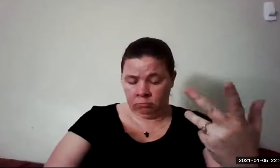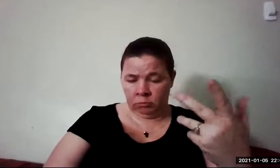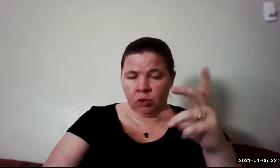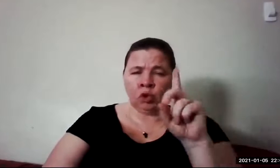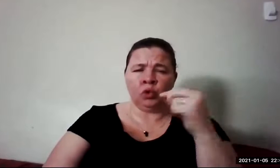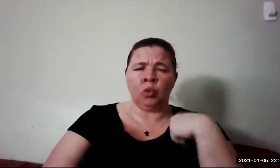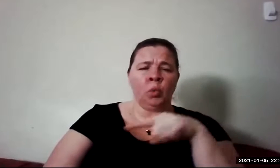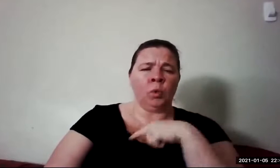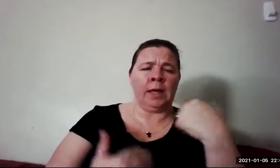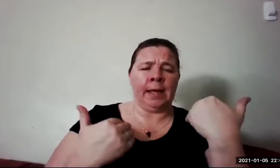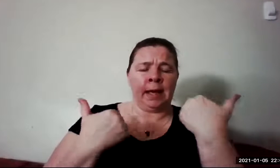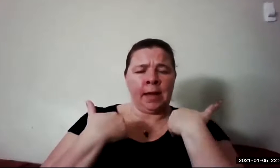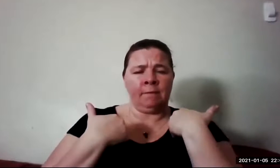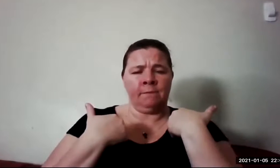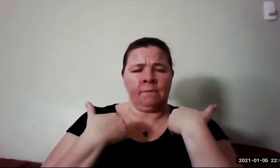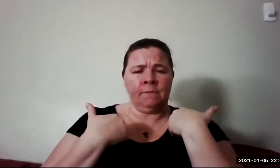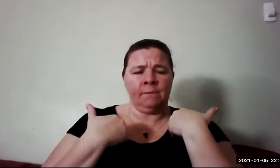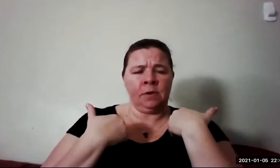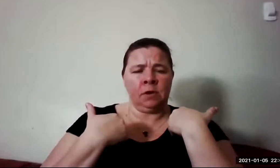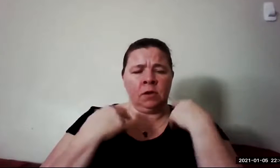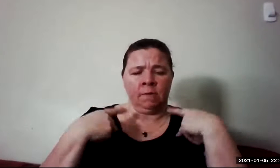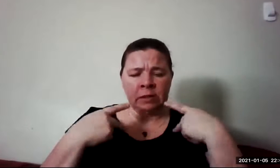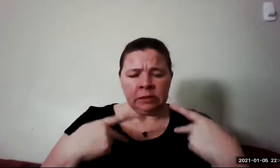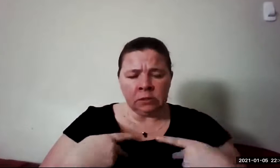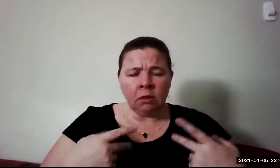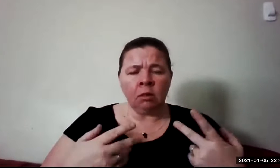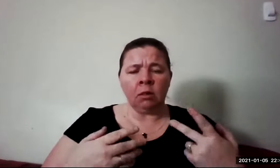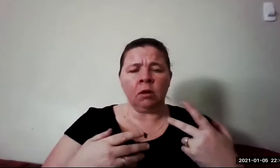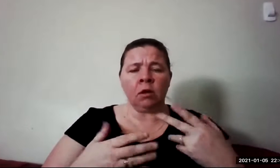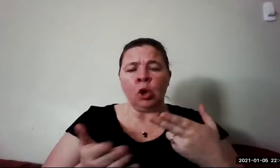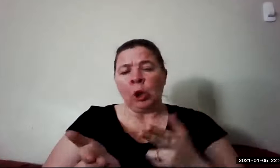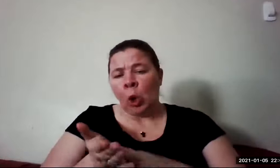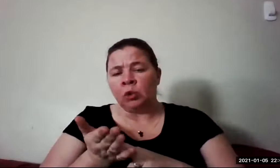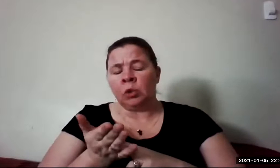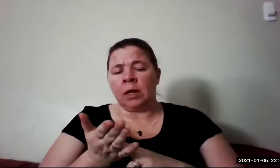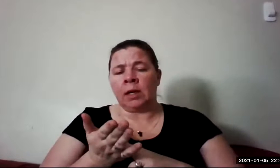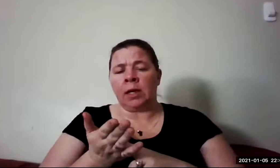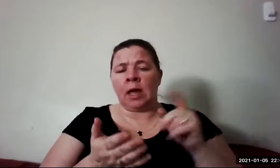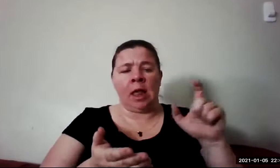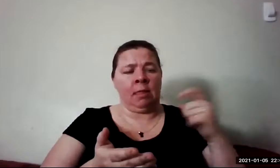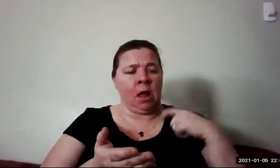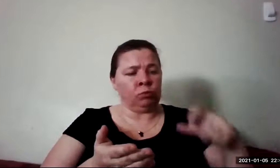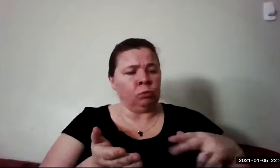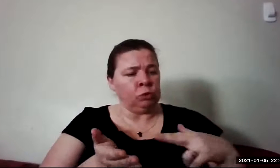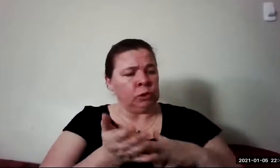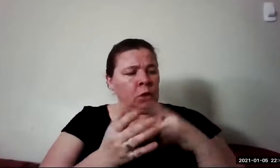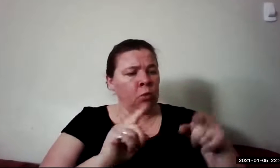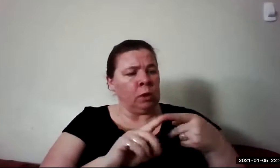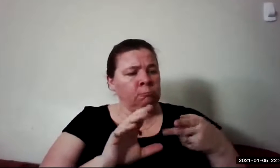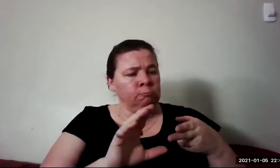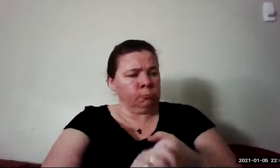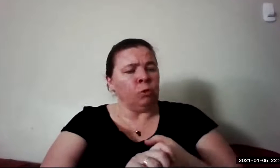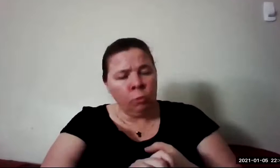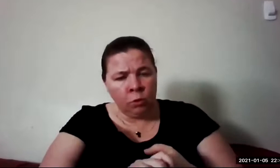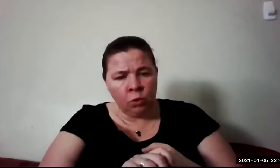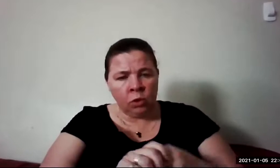do you have like a physical contract that one needs to sign when they join, when they are